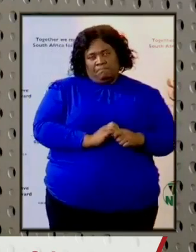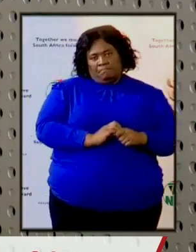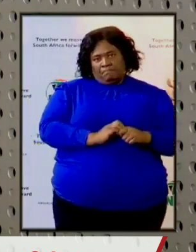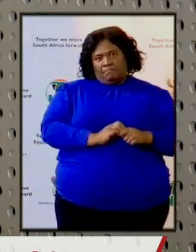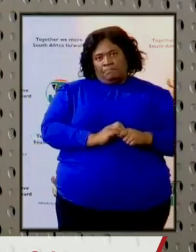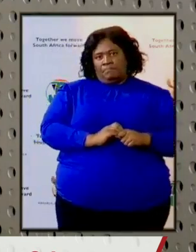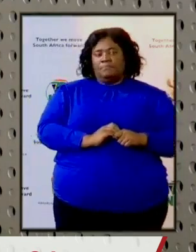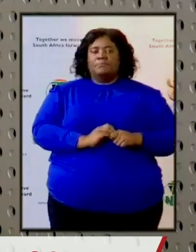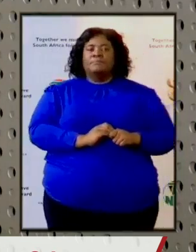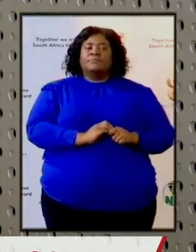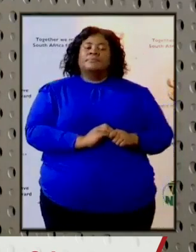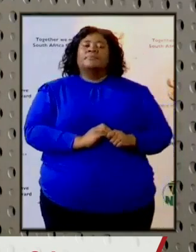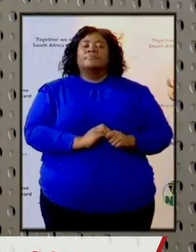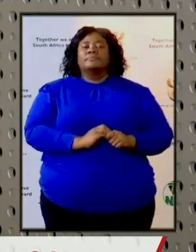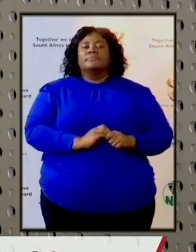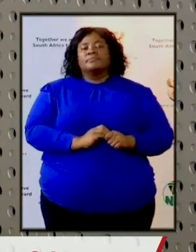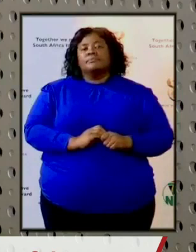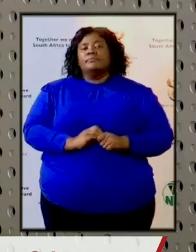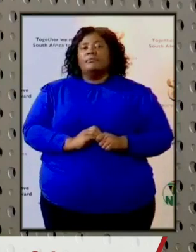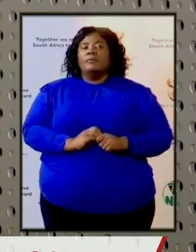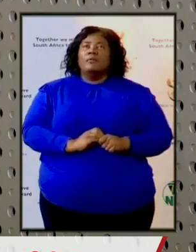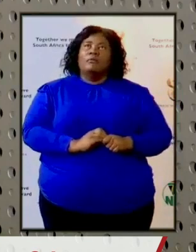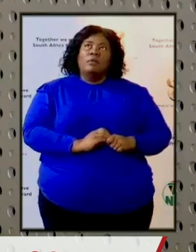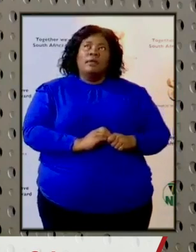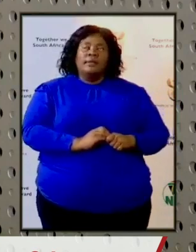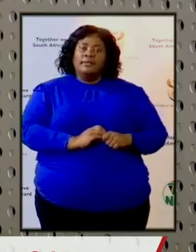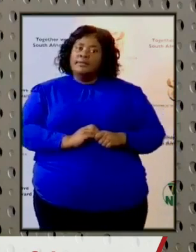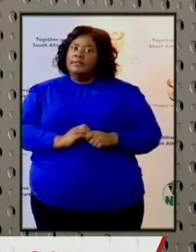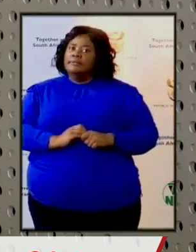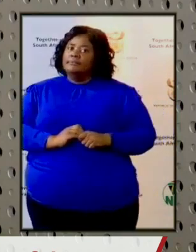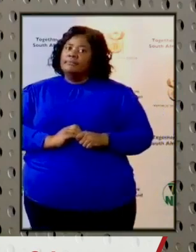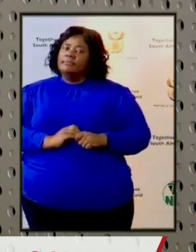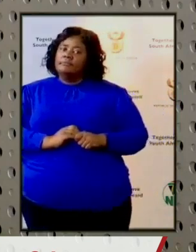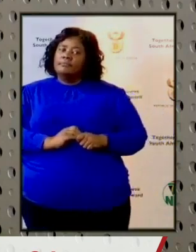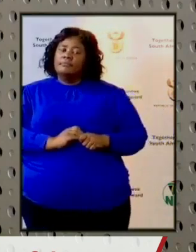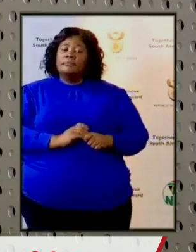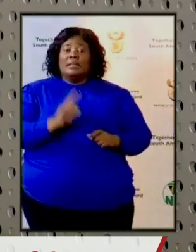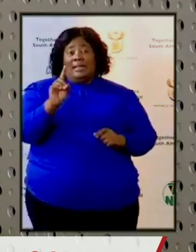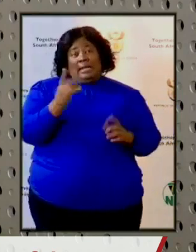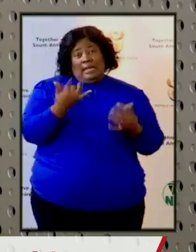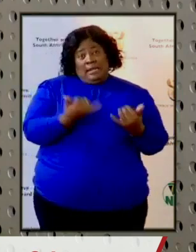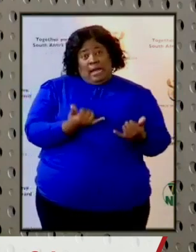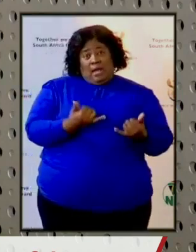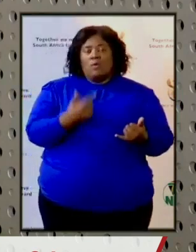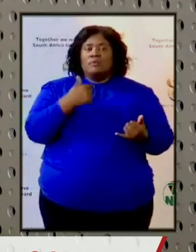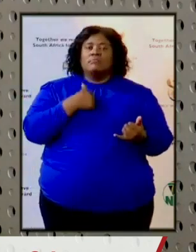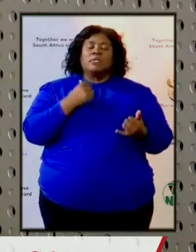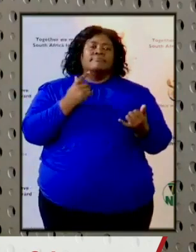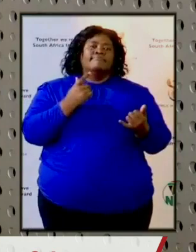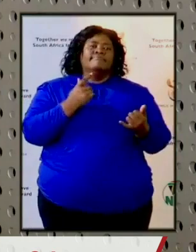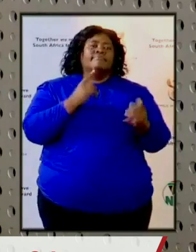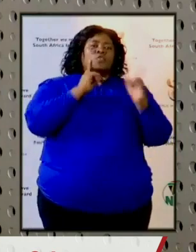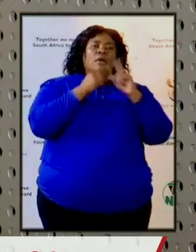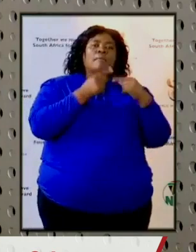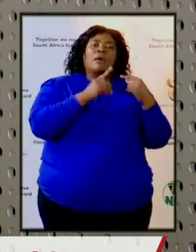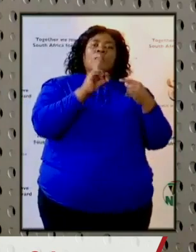adhere to that. In terms of, now I was talking about movement of people within